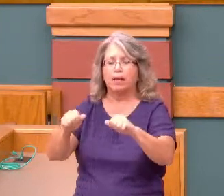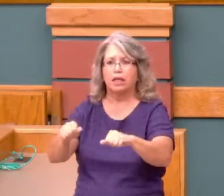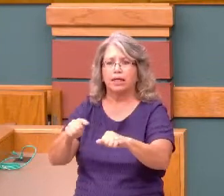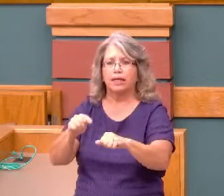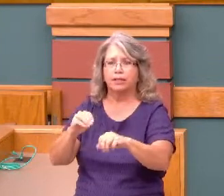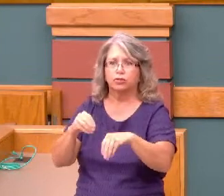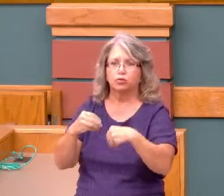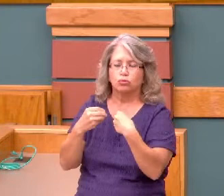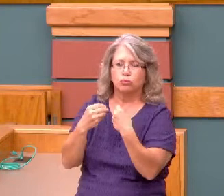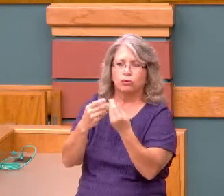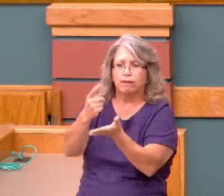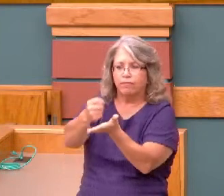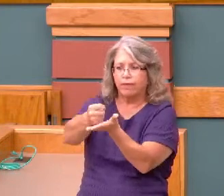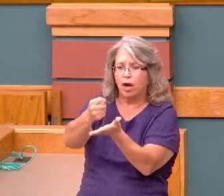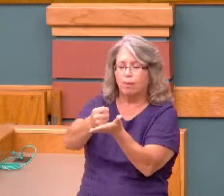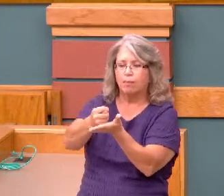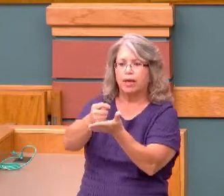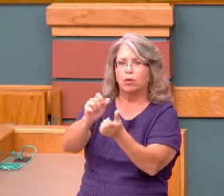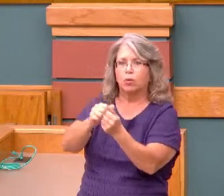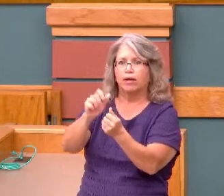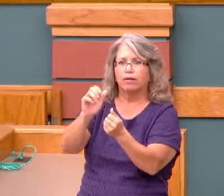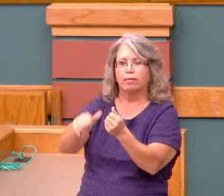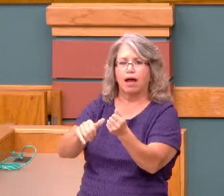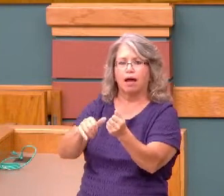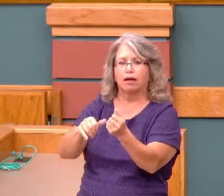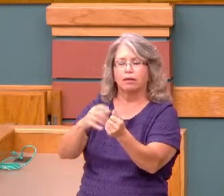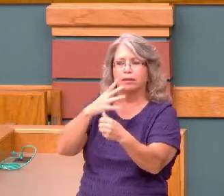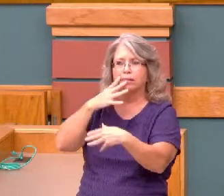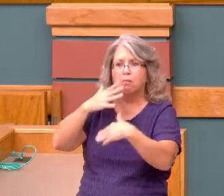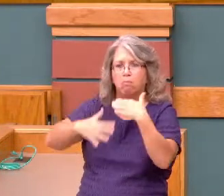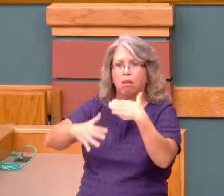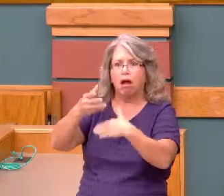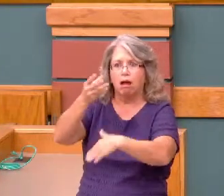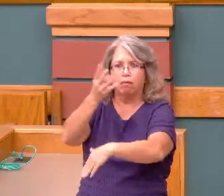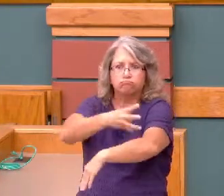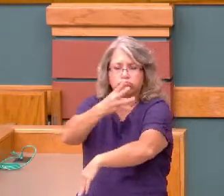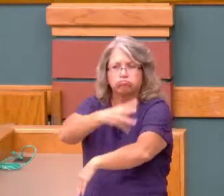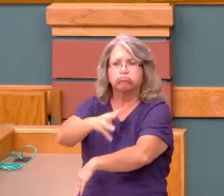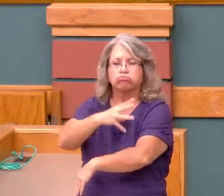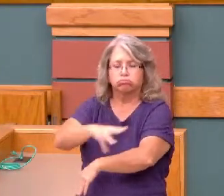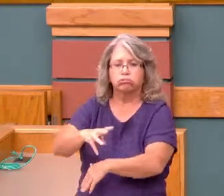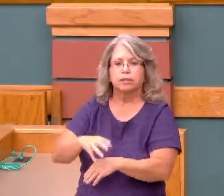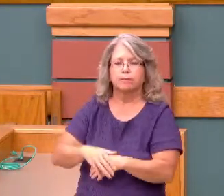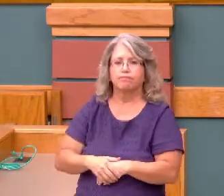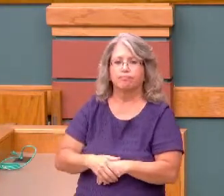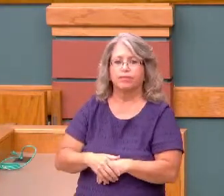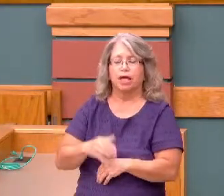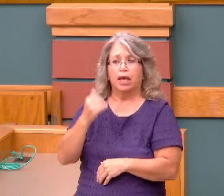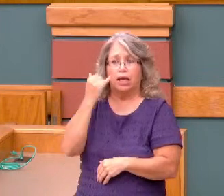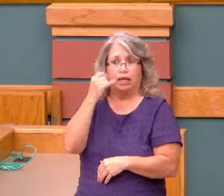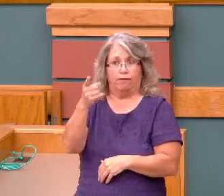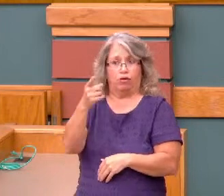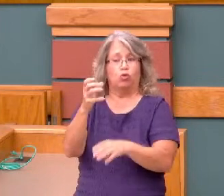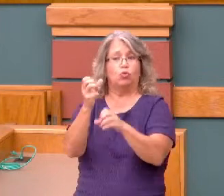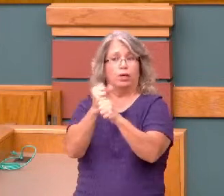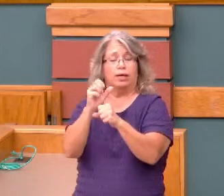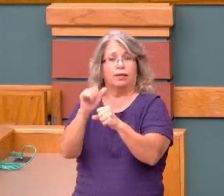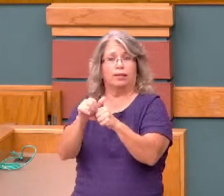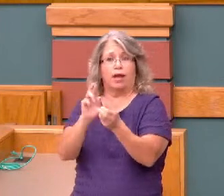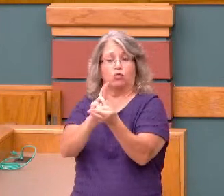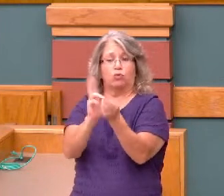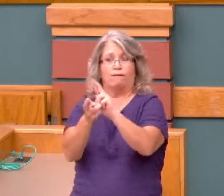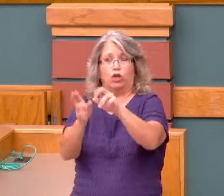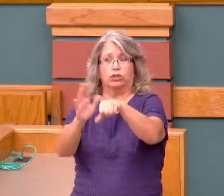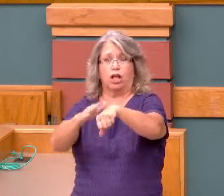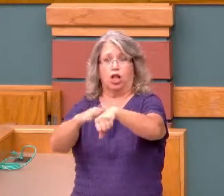brilliance that they have in reverse alerting everybody who is COVID-19 positive. If you're getting a reverse alert, it's so that you can